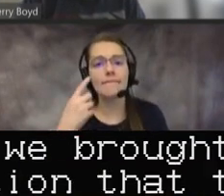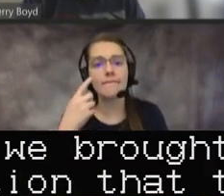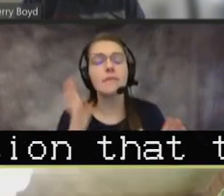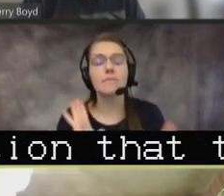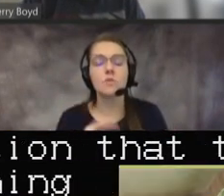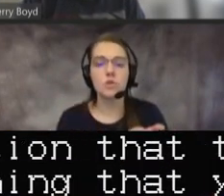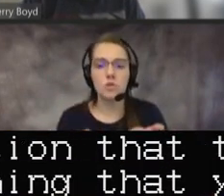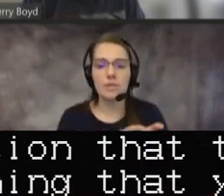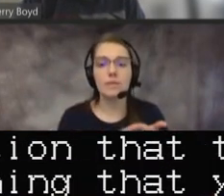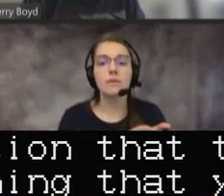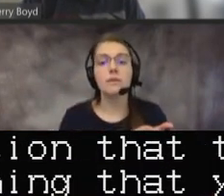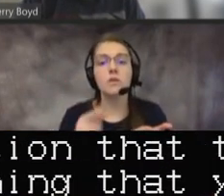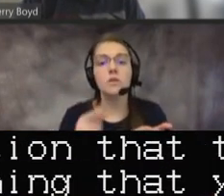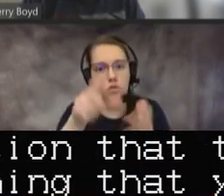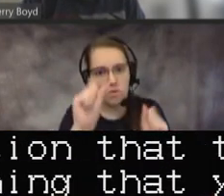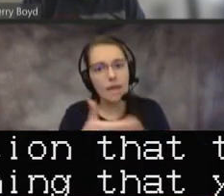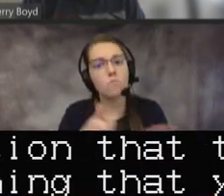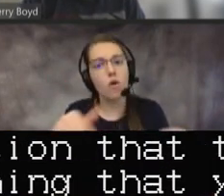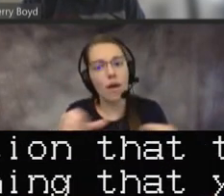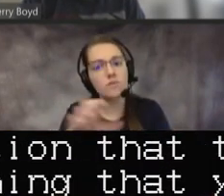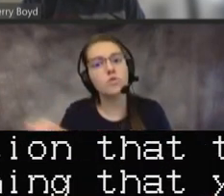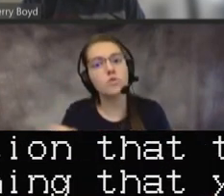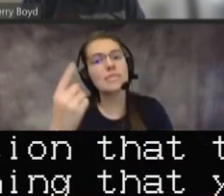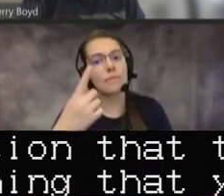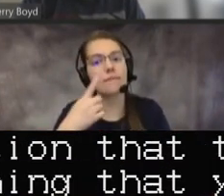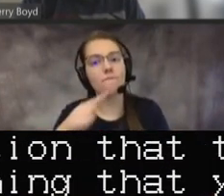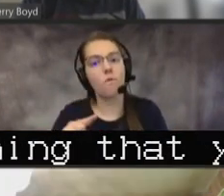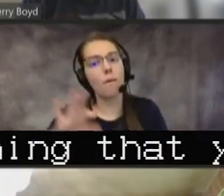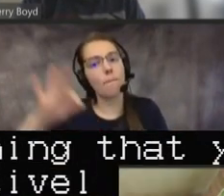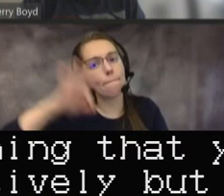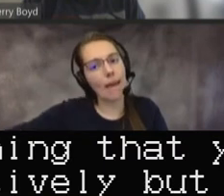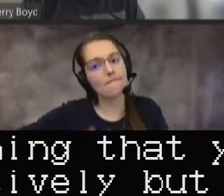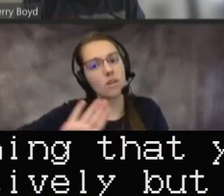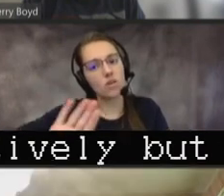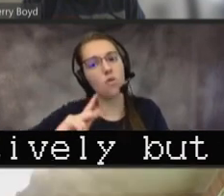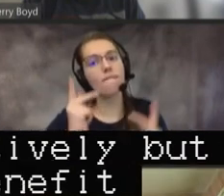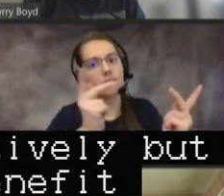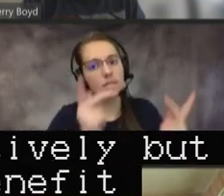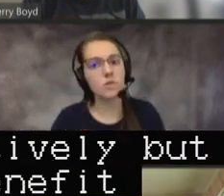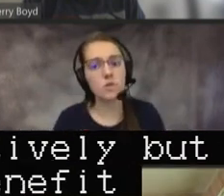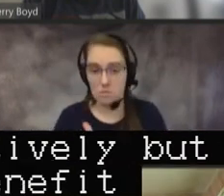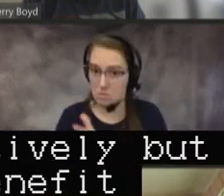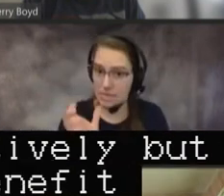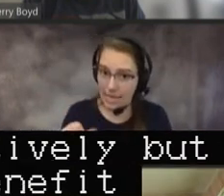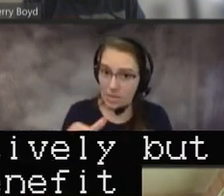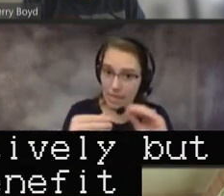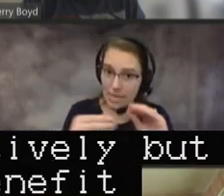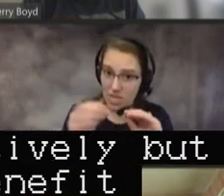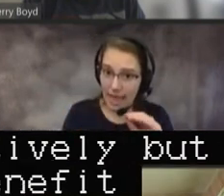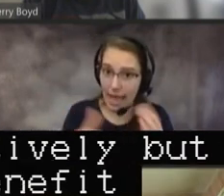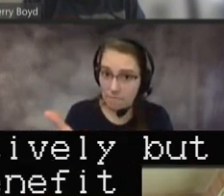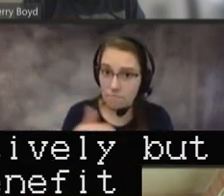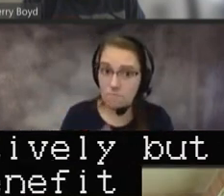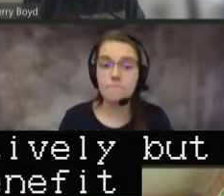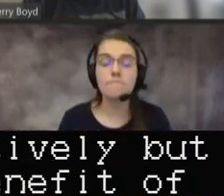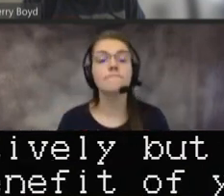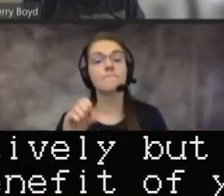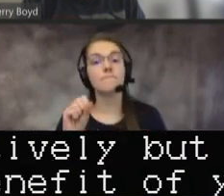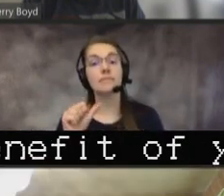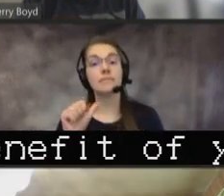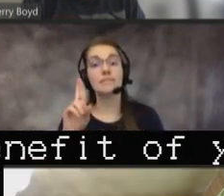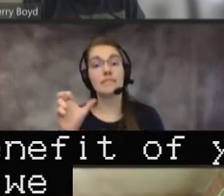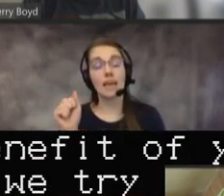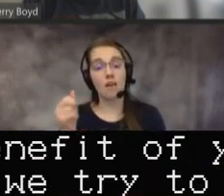for the benefit of your guests. Yeah, we tried. So can you speak to that? Yes.